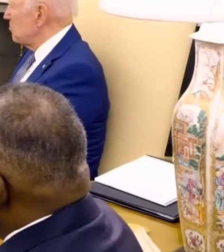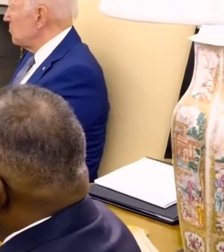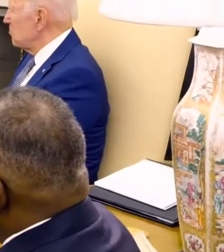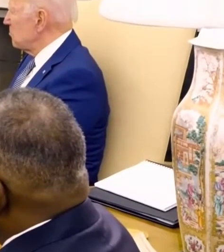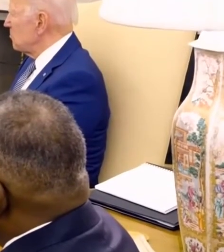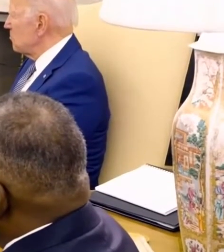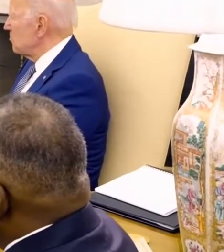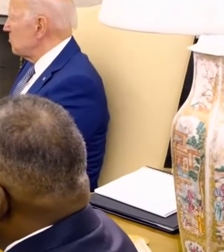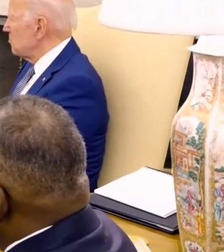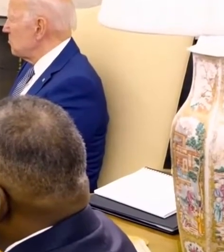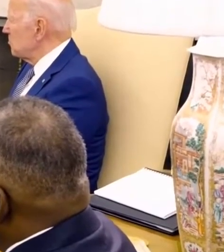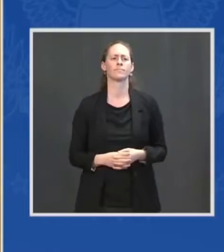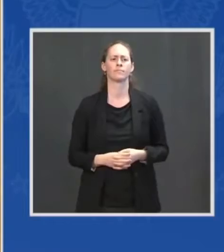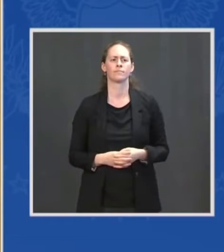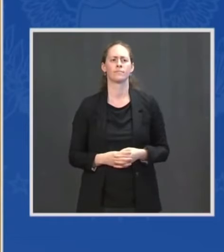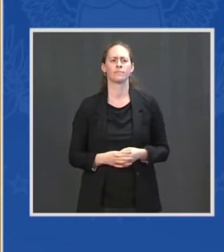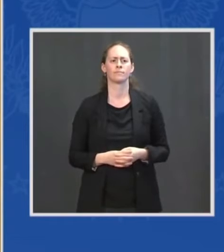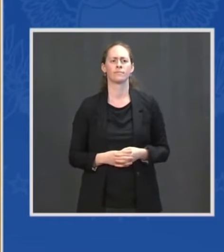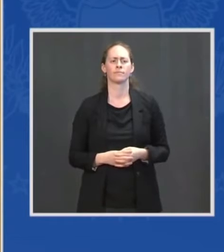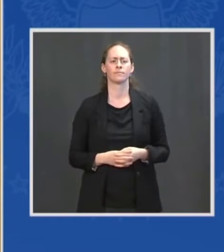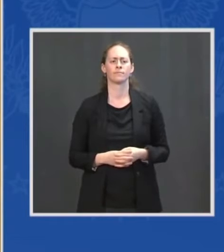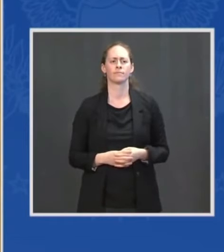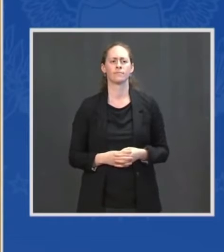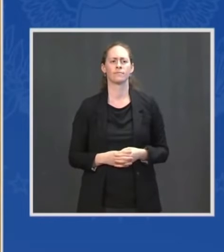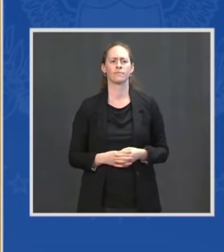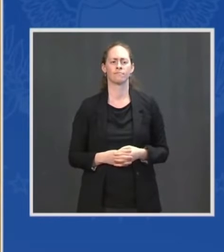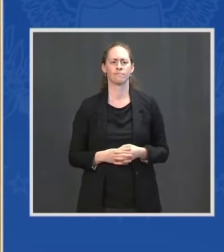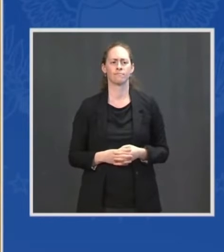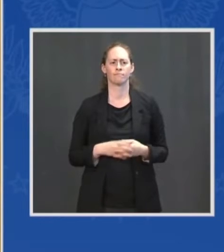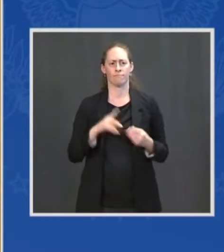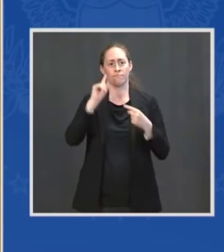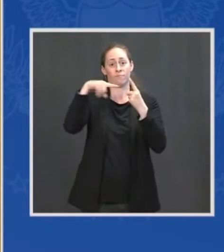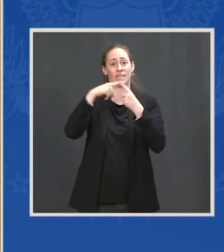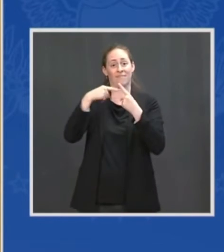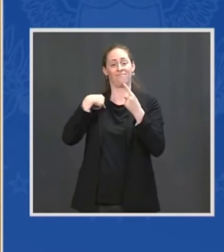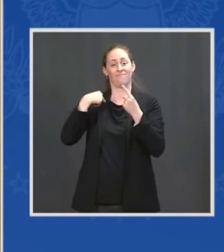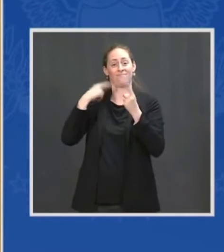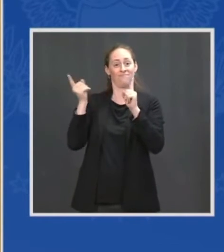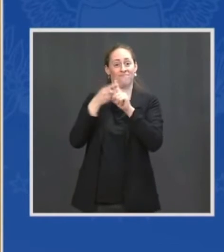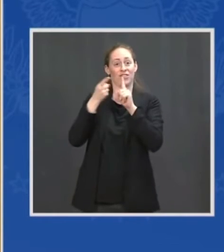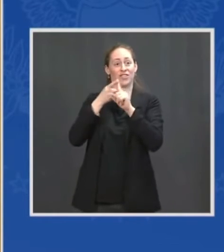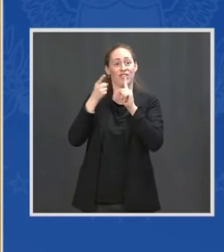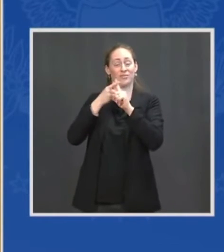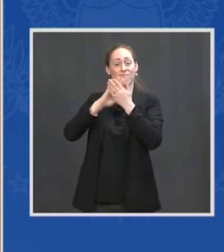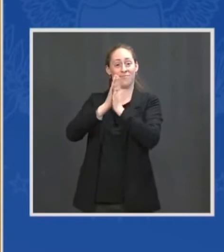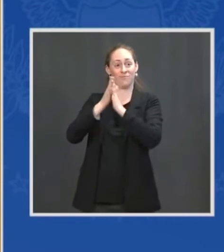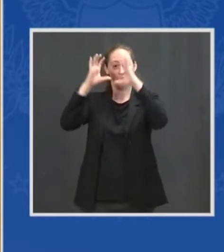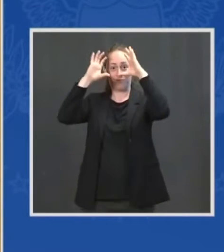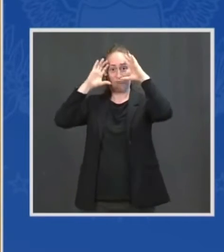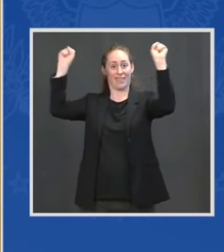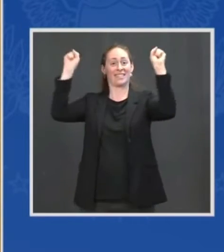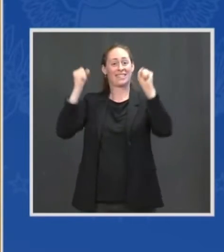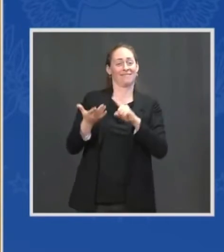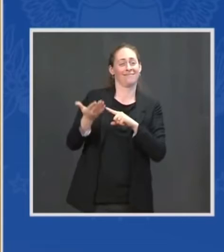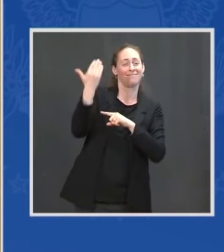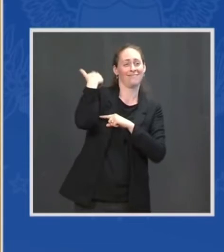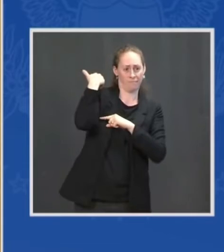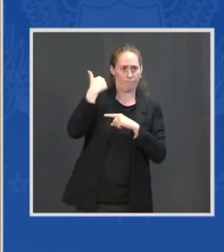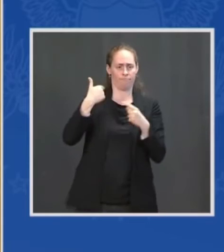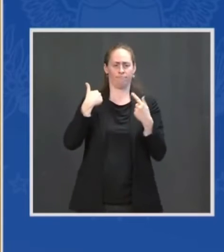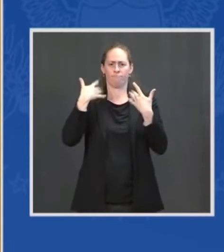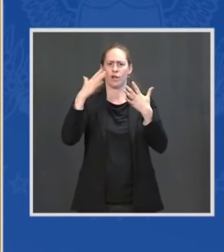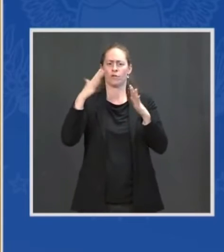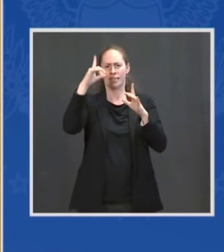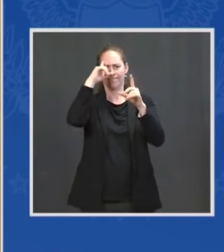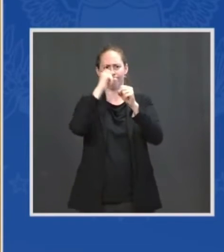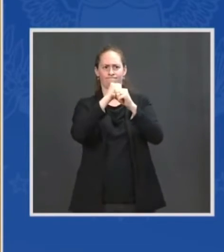prime. Sadly, Mr. Biden has recently earned the Russian dictator's contempt anew. Evidently, the president authorized a major strategic concession, ensuring